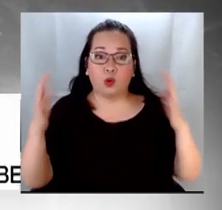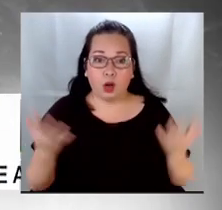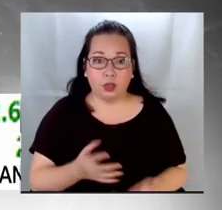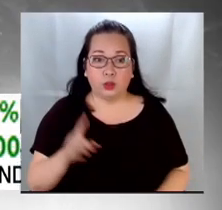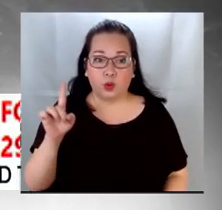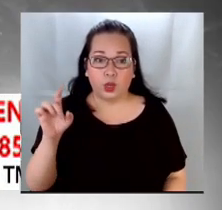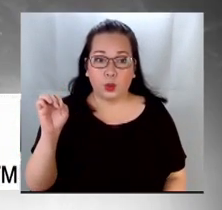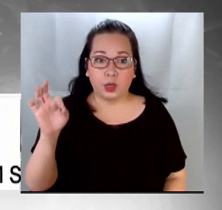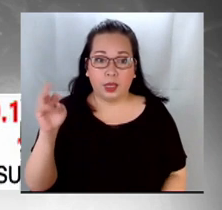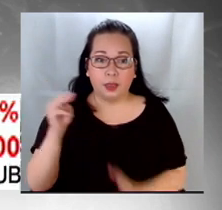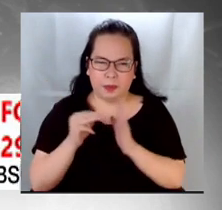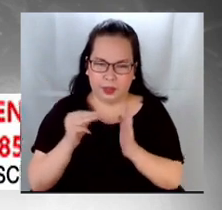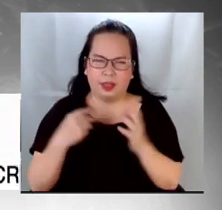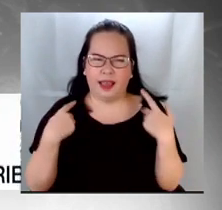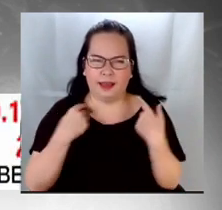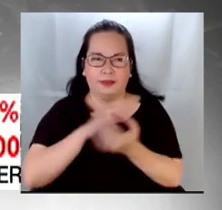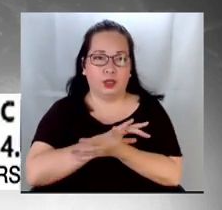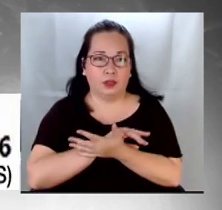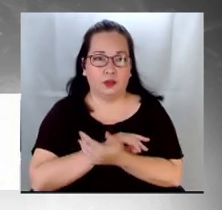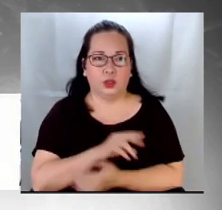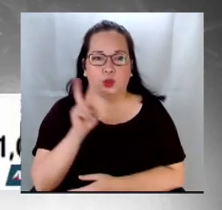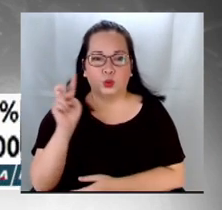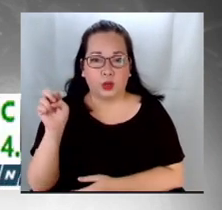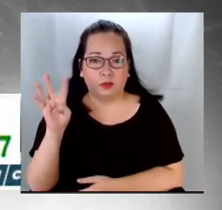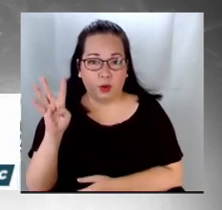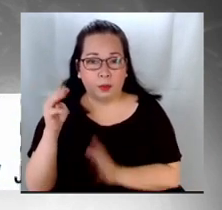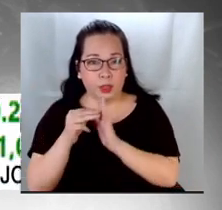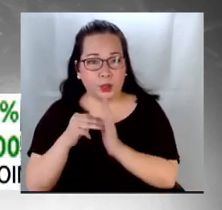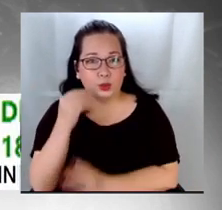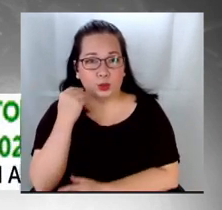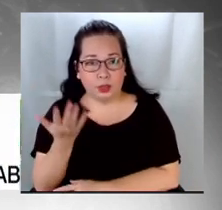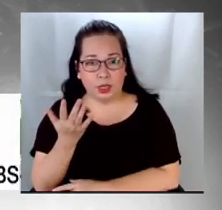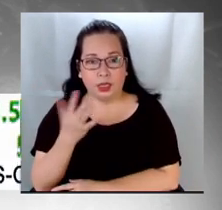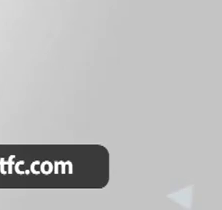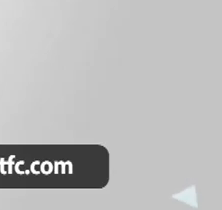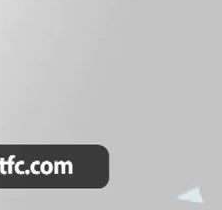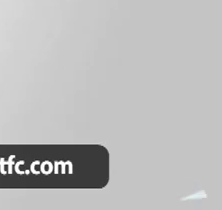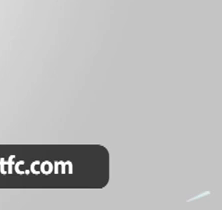COVID-19, 2.4 million have died, while 61 million have recovered.